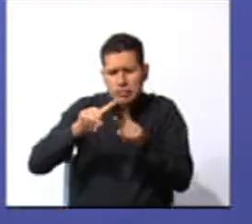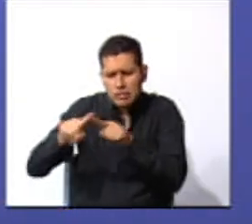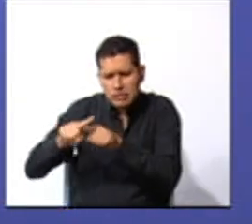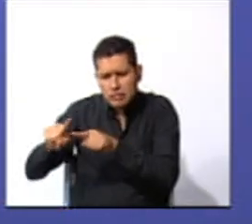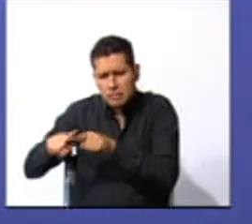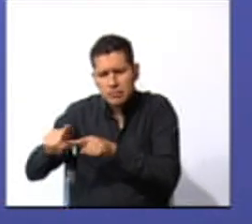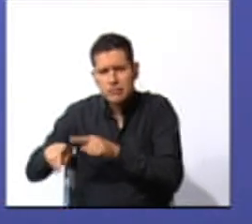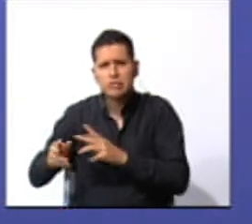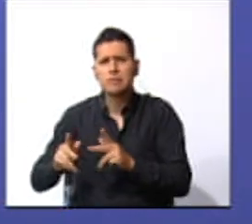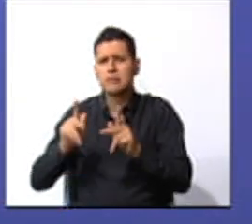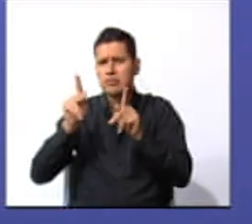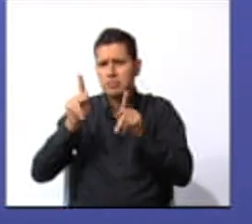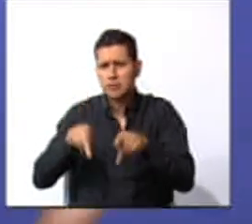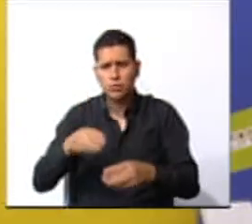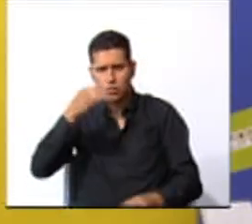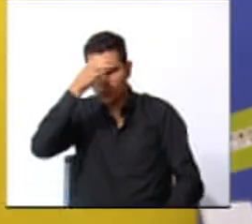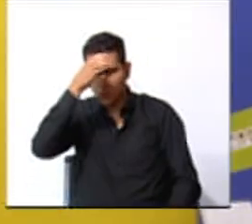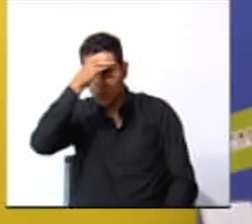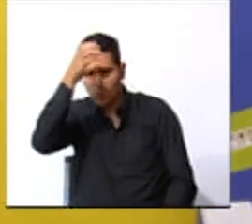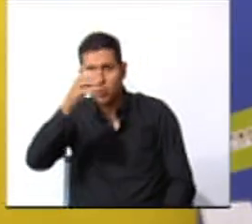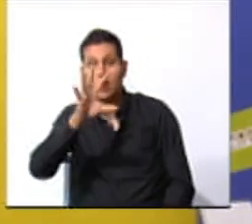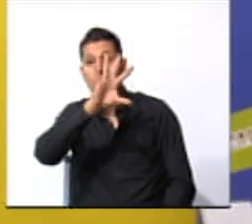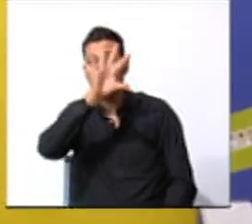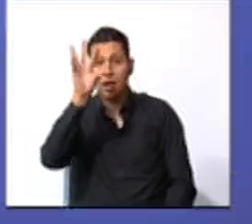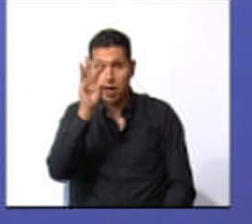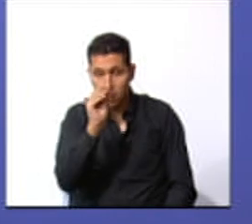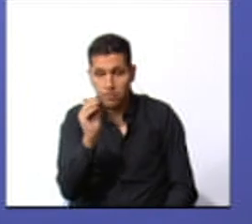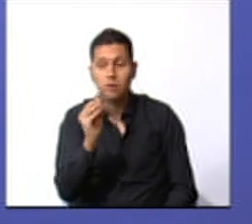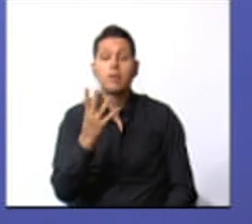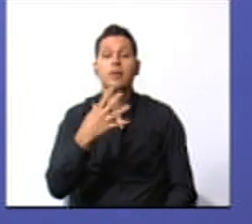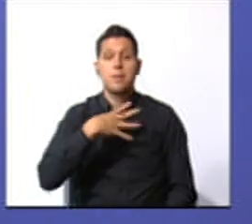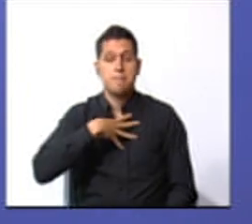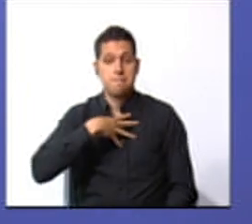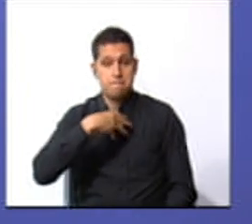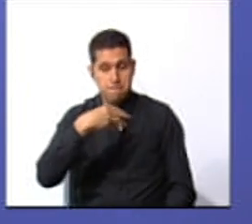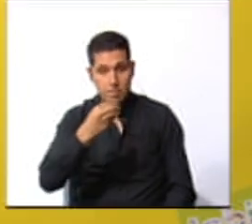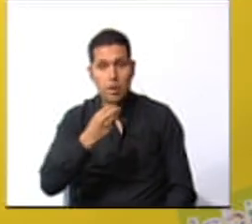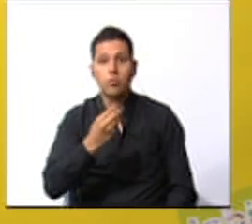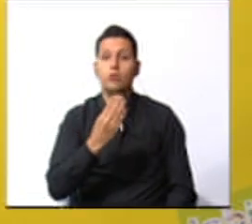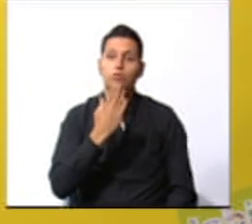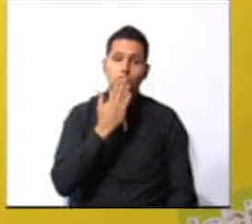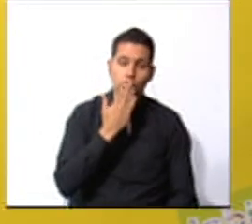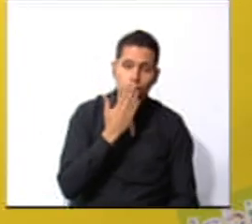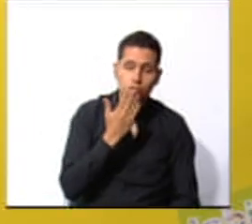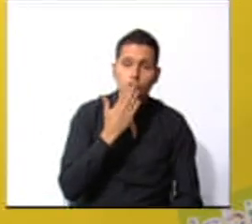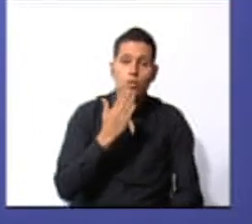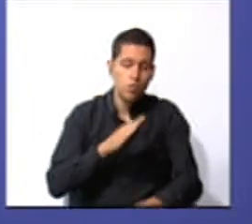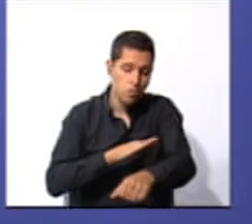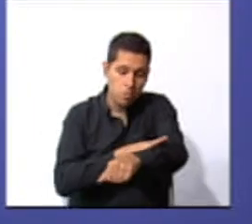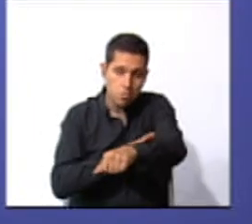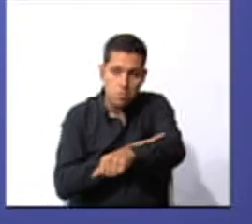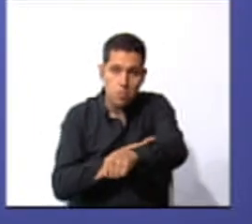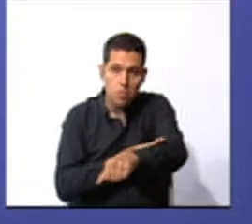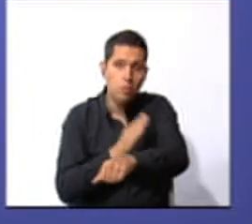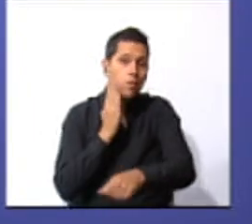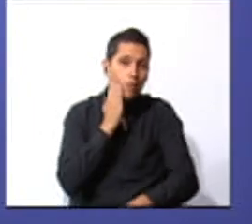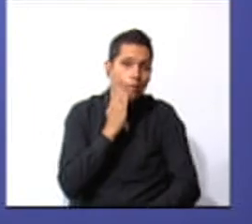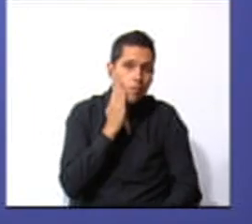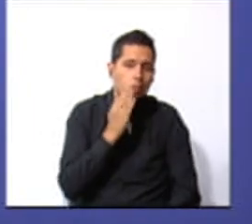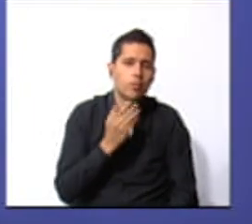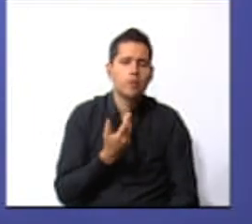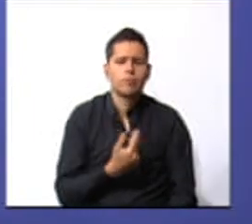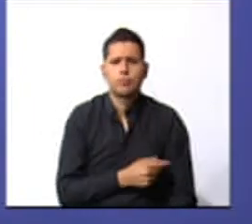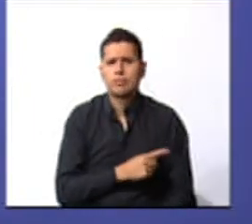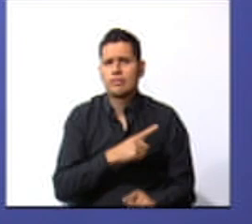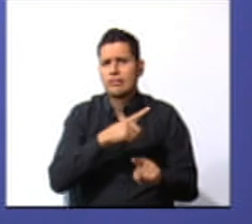of African descent, whites, indigenous, mestizos, and we all love